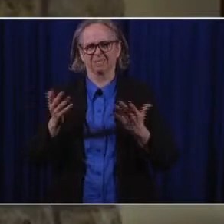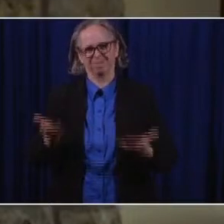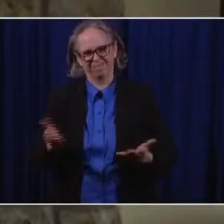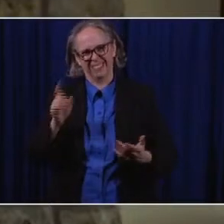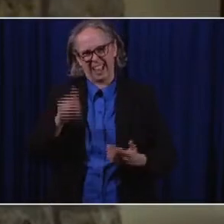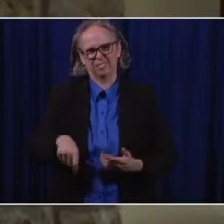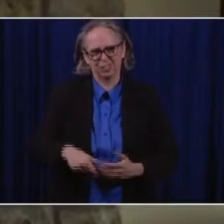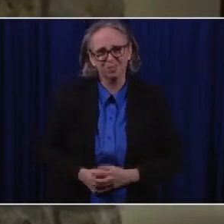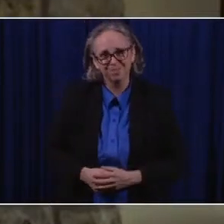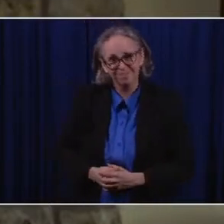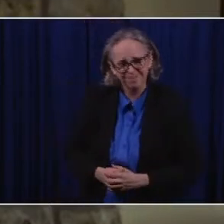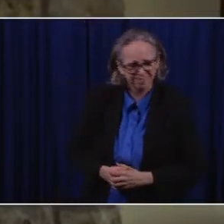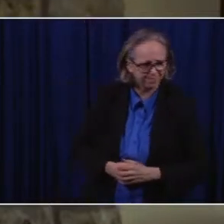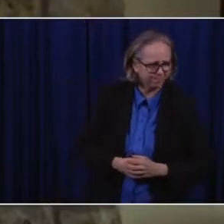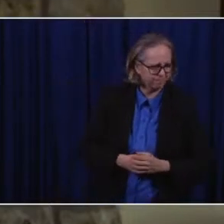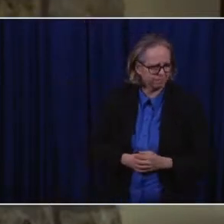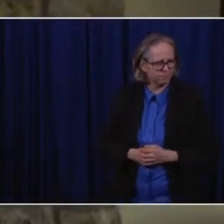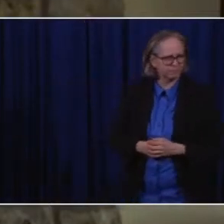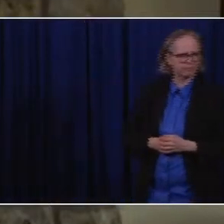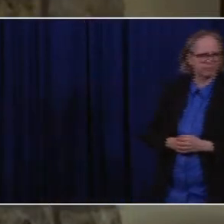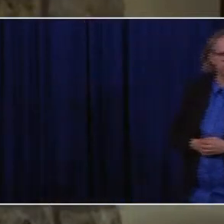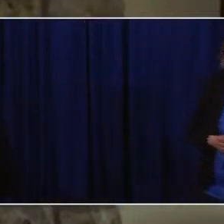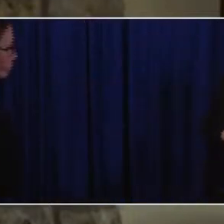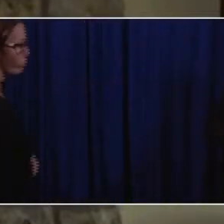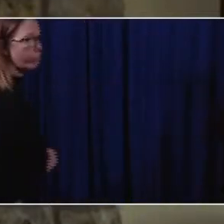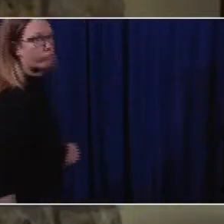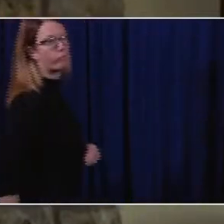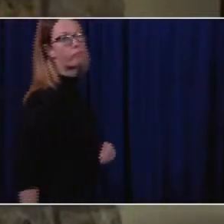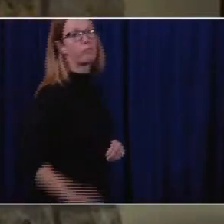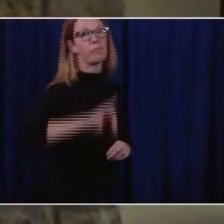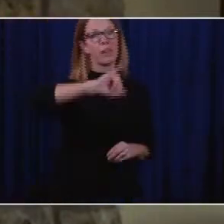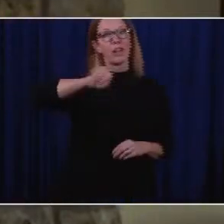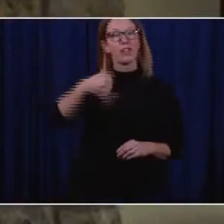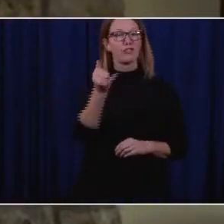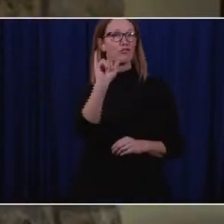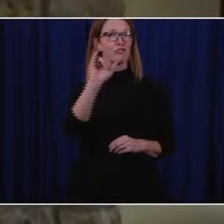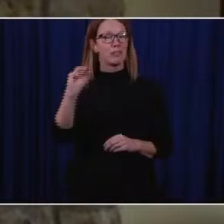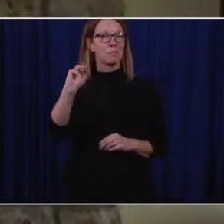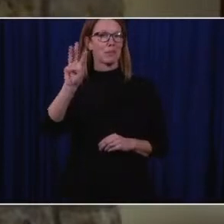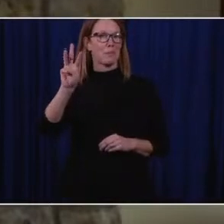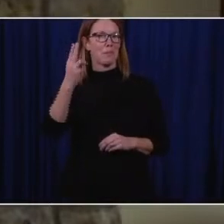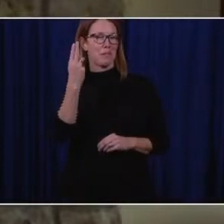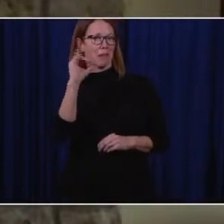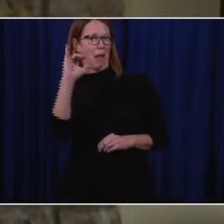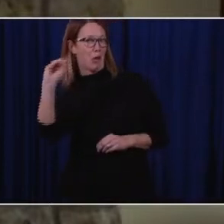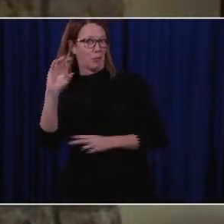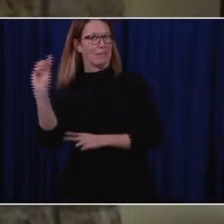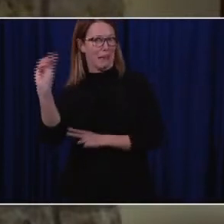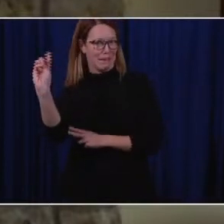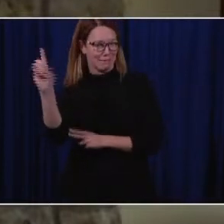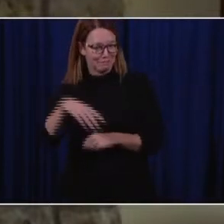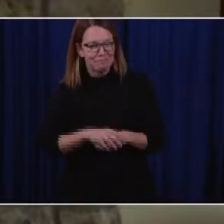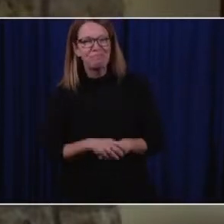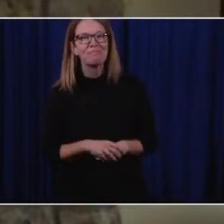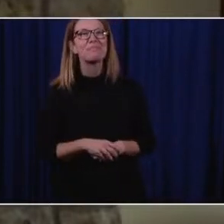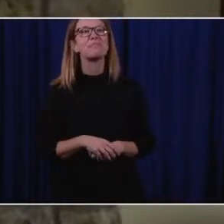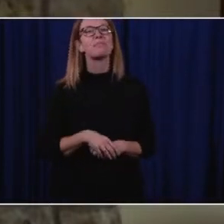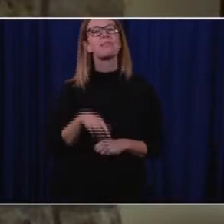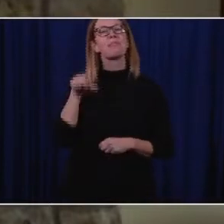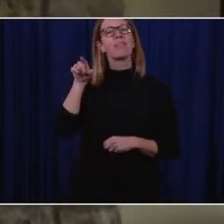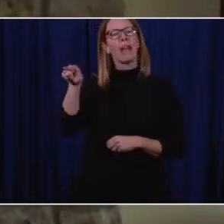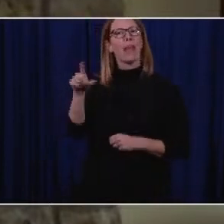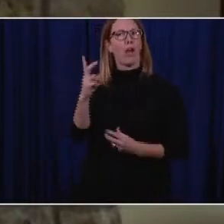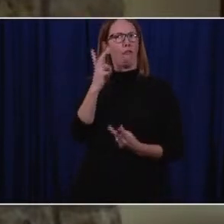Next question is from Jim Oddie at WHIO in Dayton. Hey, Jim. Hey, Governor, this comes to us from a